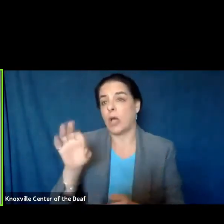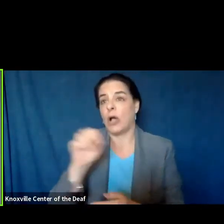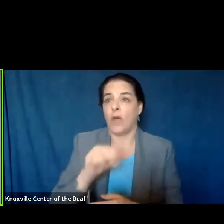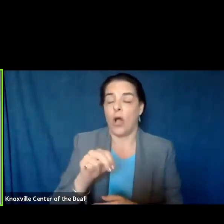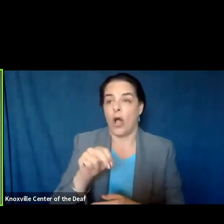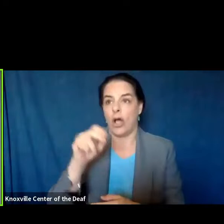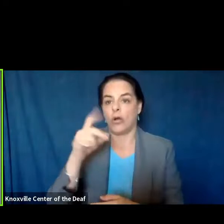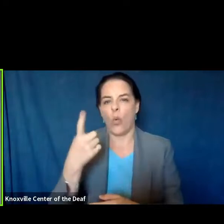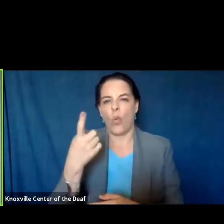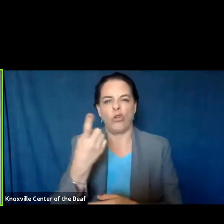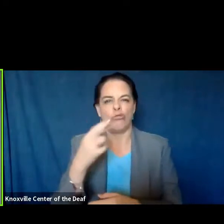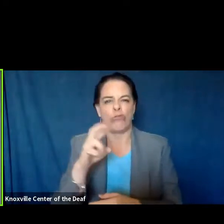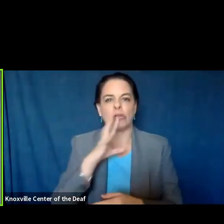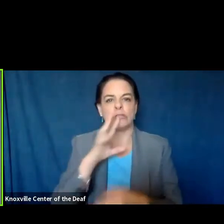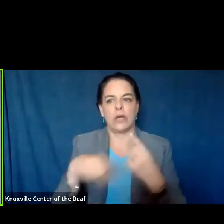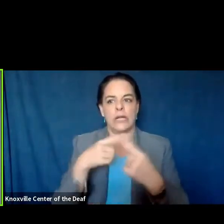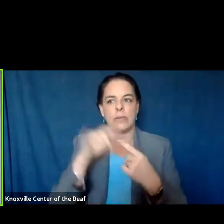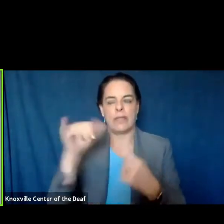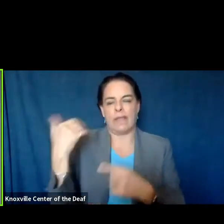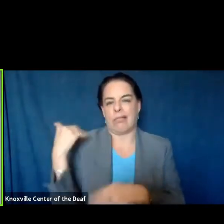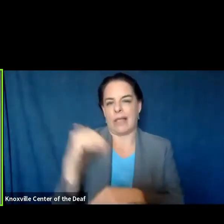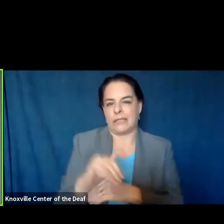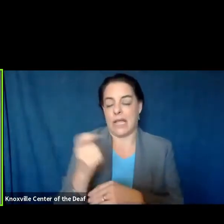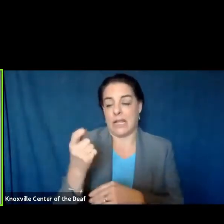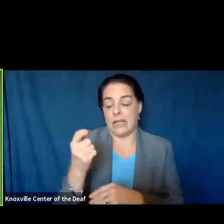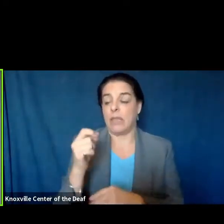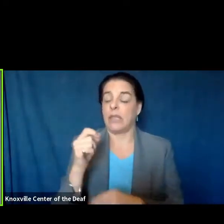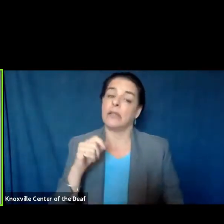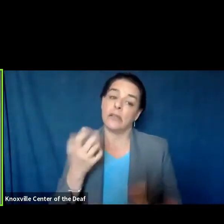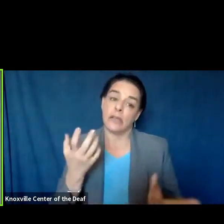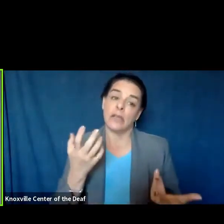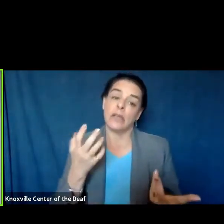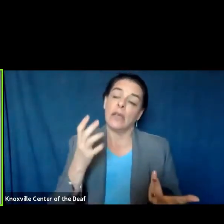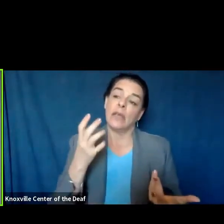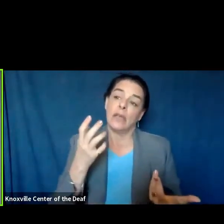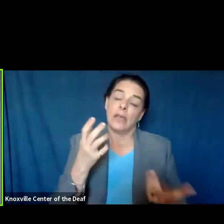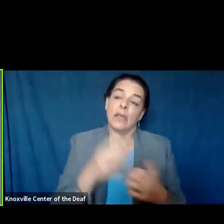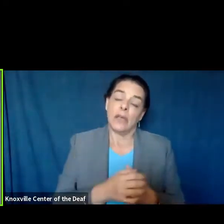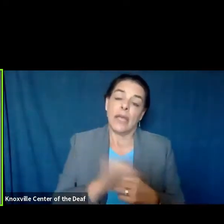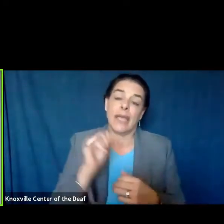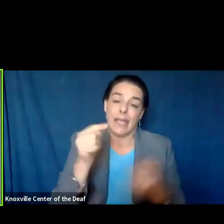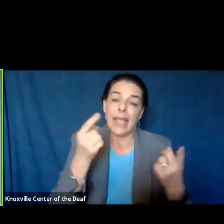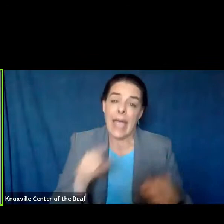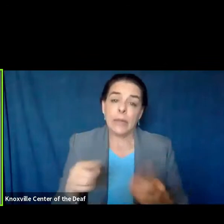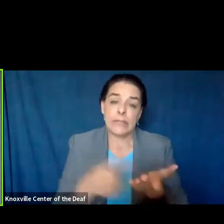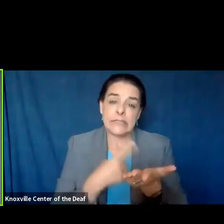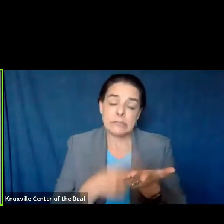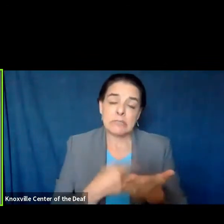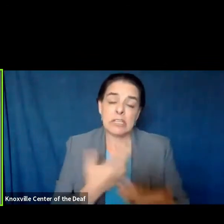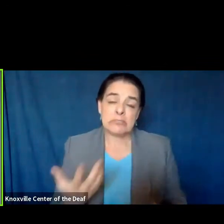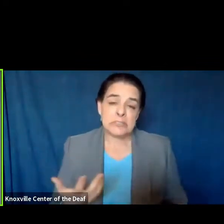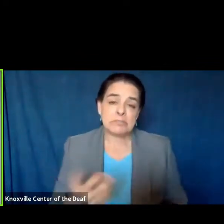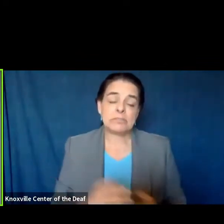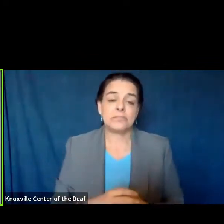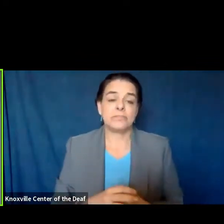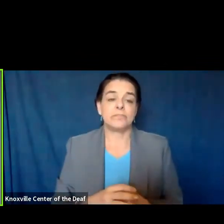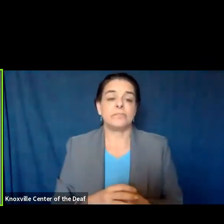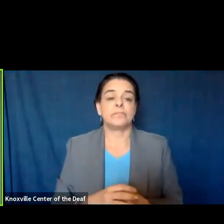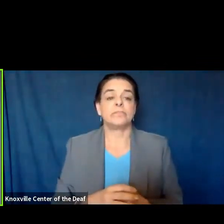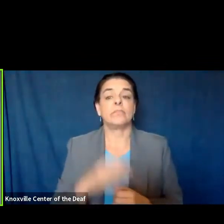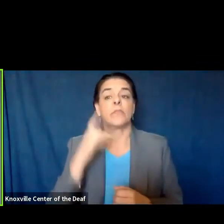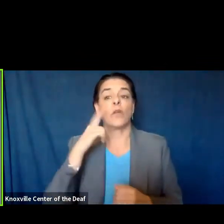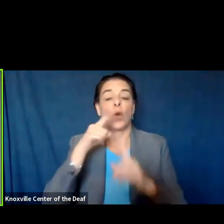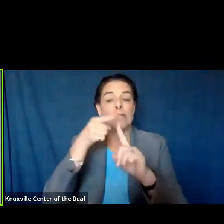night, I believe, a little bit. And it does happen, and it weighs in on their decisions. And I think for the specifics, I